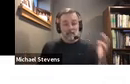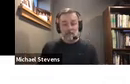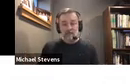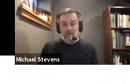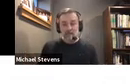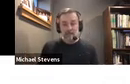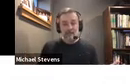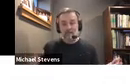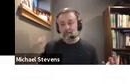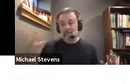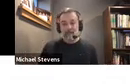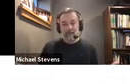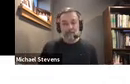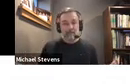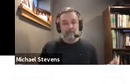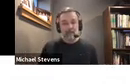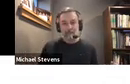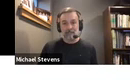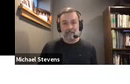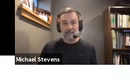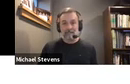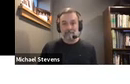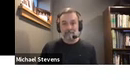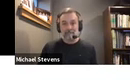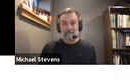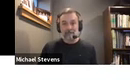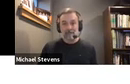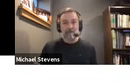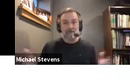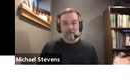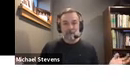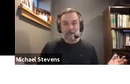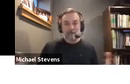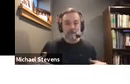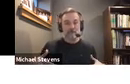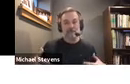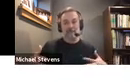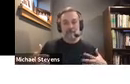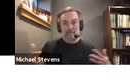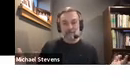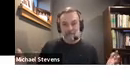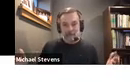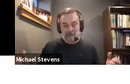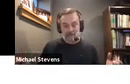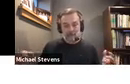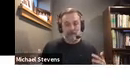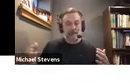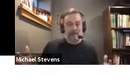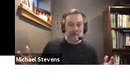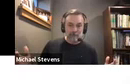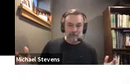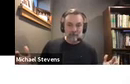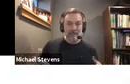understood and be able to understand. So hopefully we'll be able to put ourselves out of business by creating